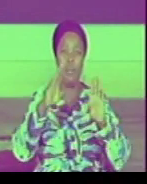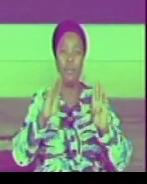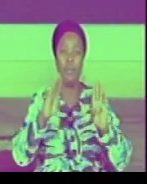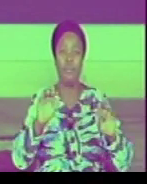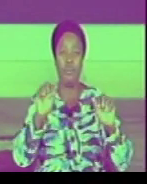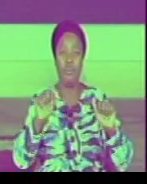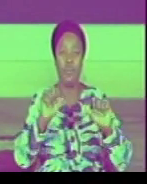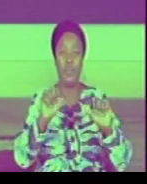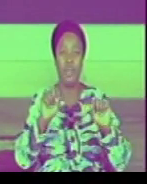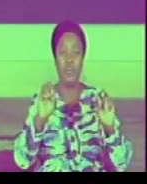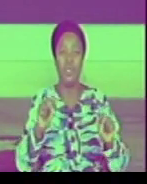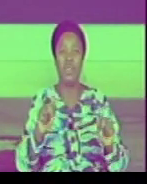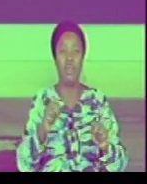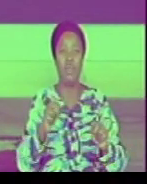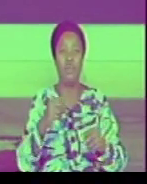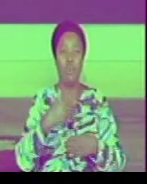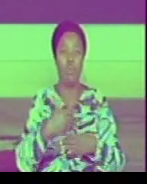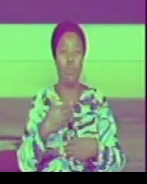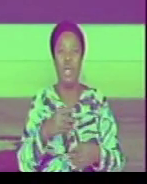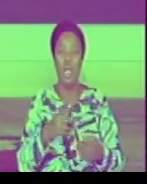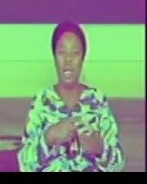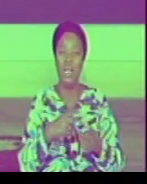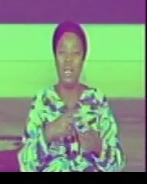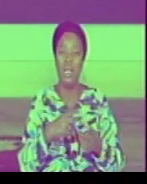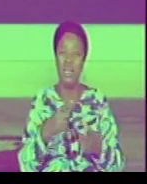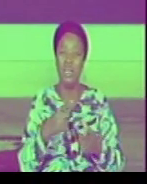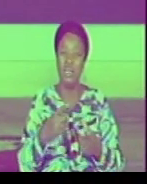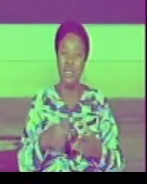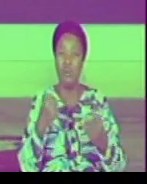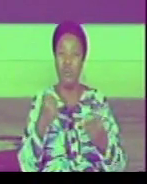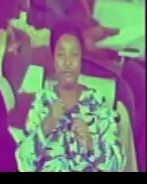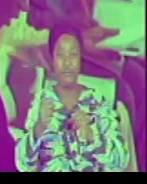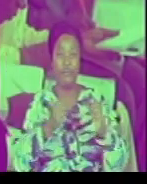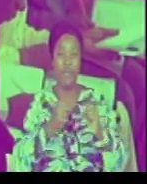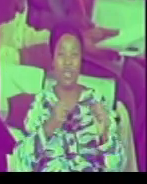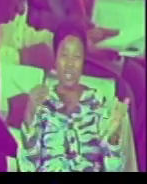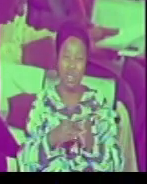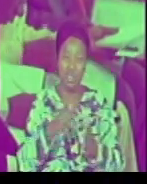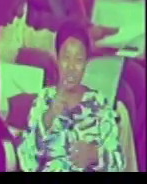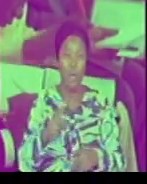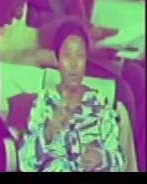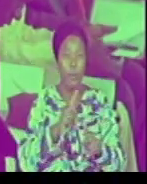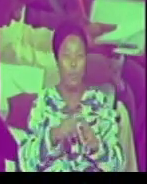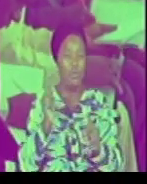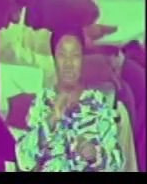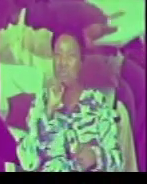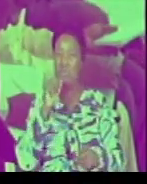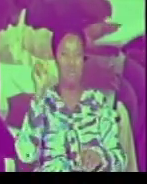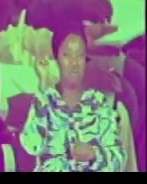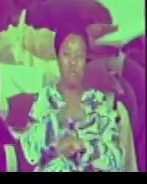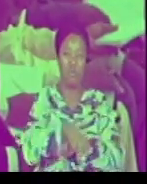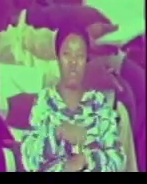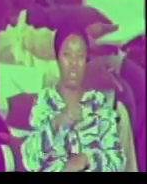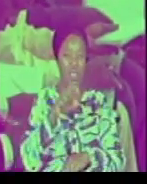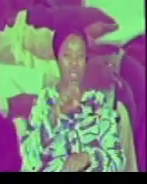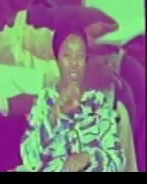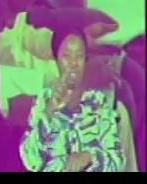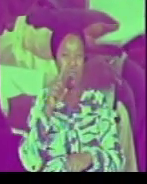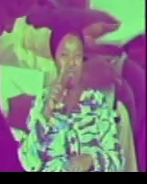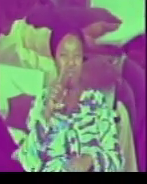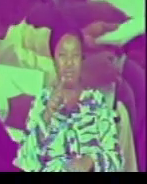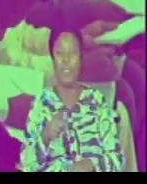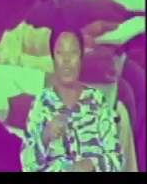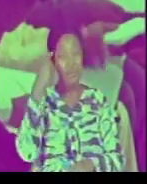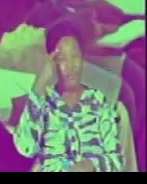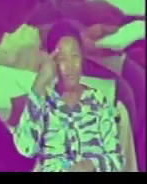fight against thee, but they shall not prevail against thee. For I am